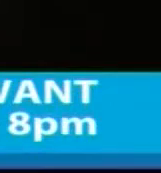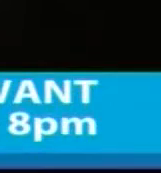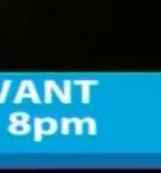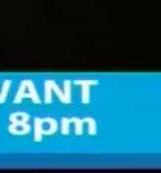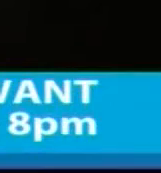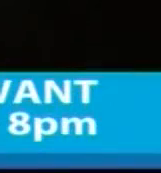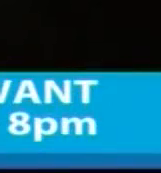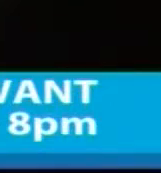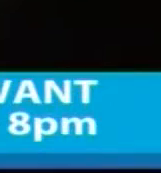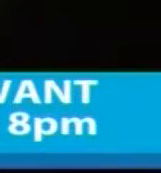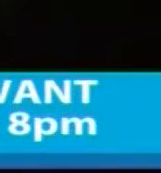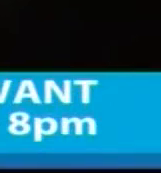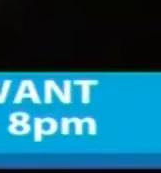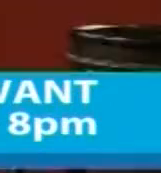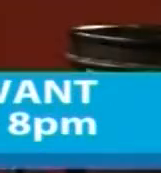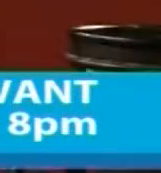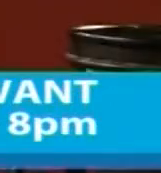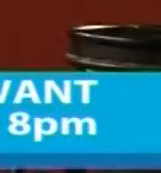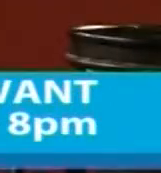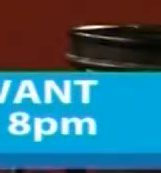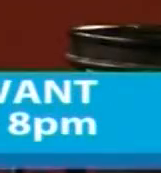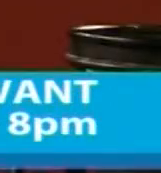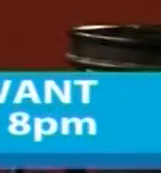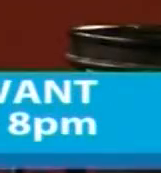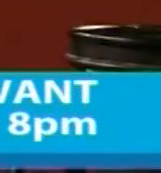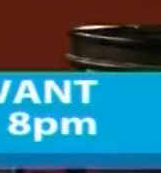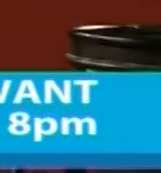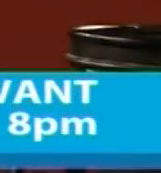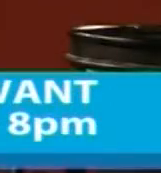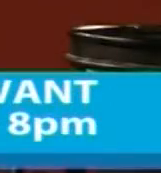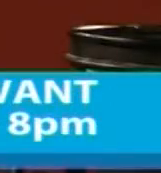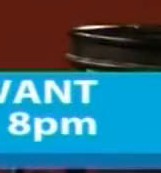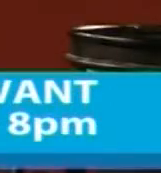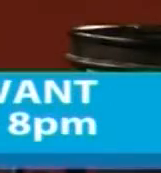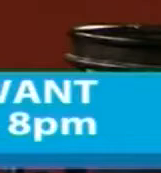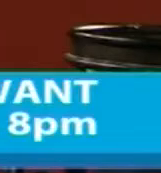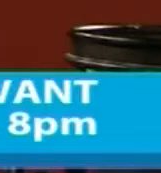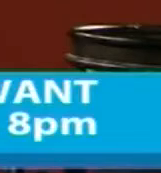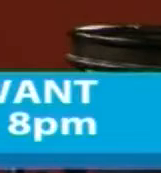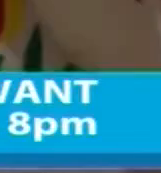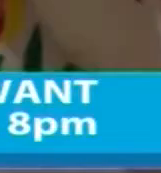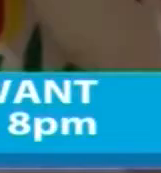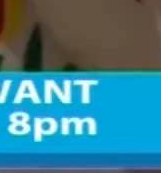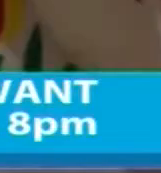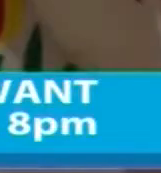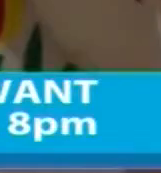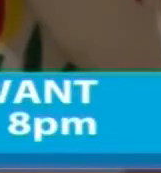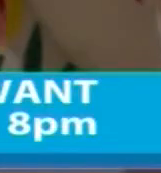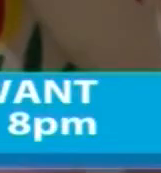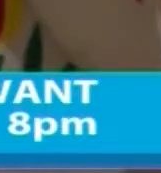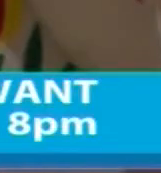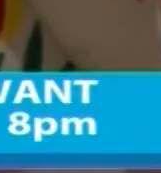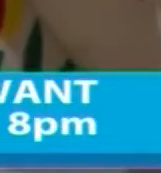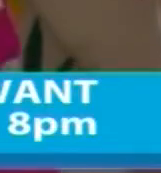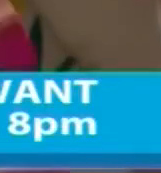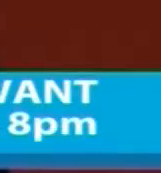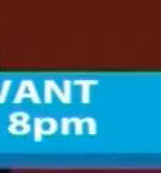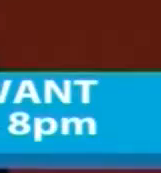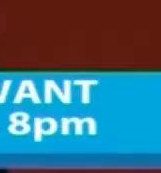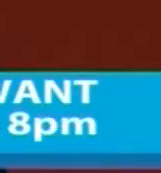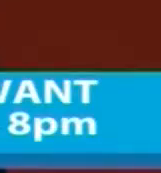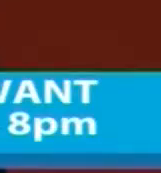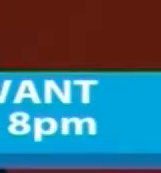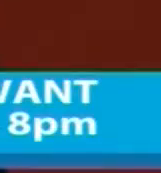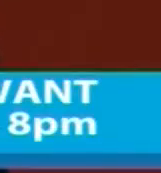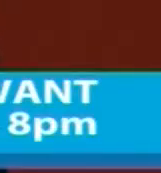where David was boarding exploded. He loved another woman who was very important to him, and knowing that eats your soul. And that's why you